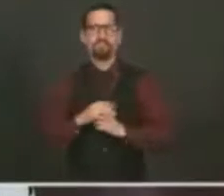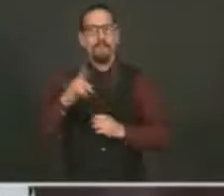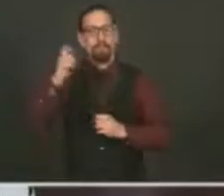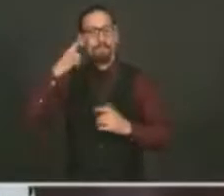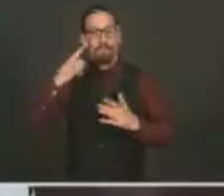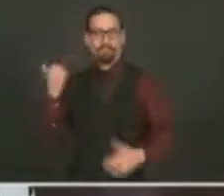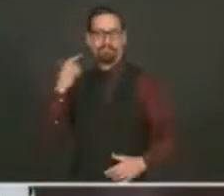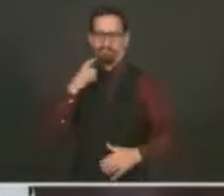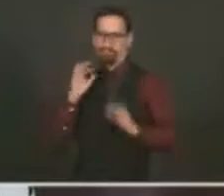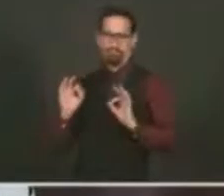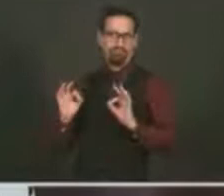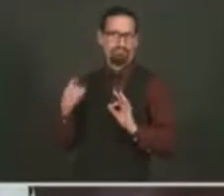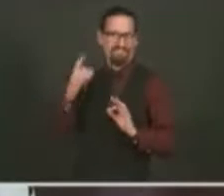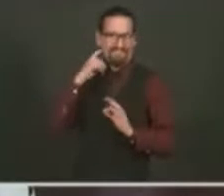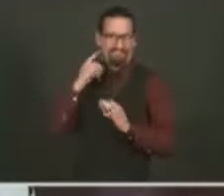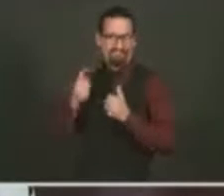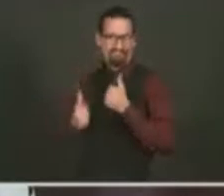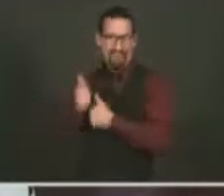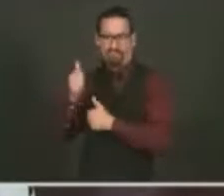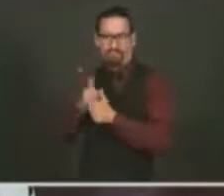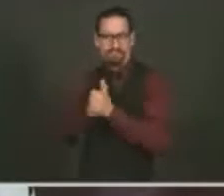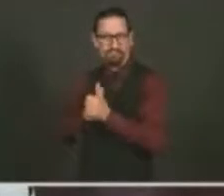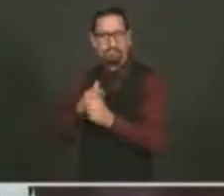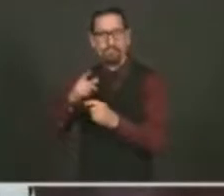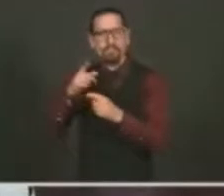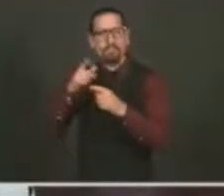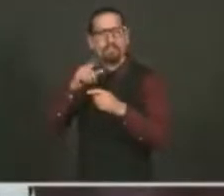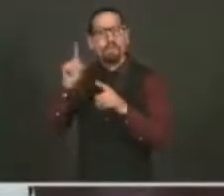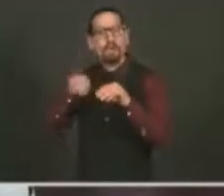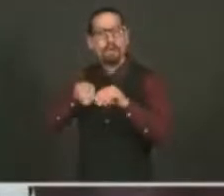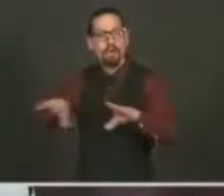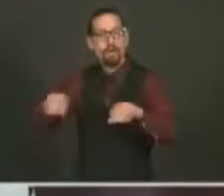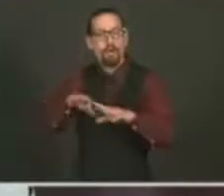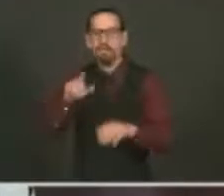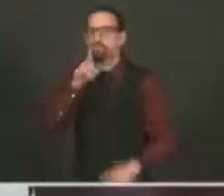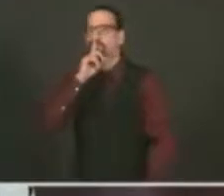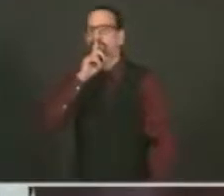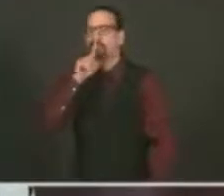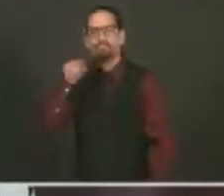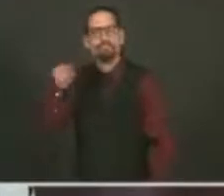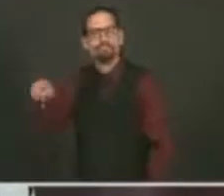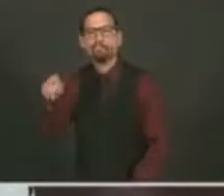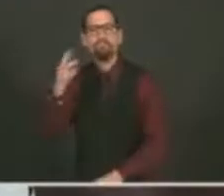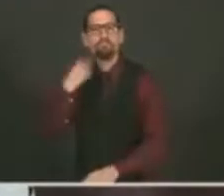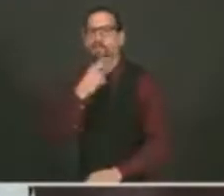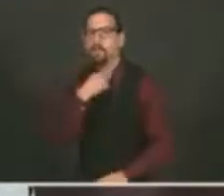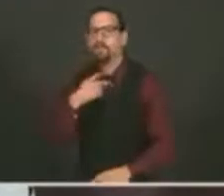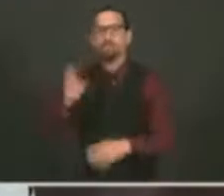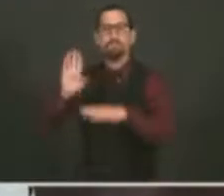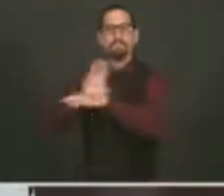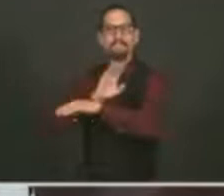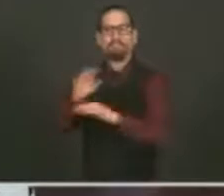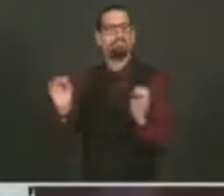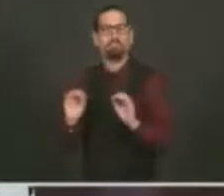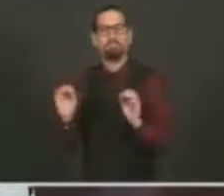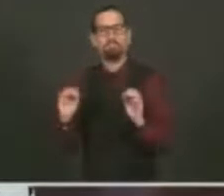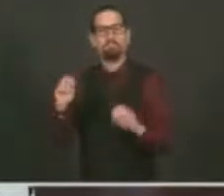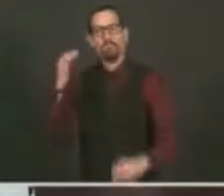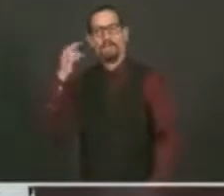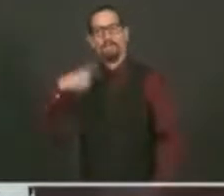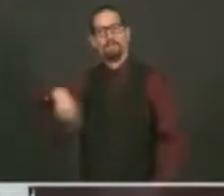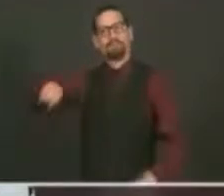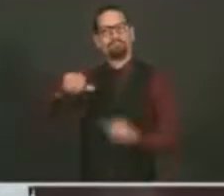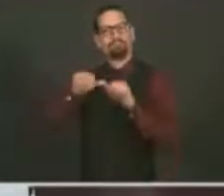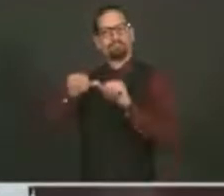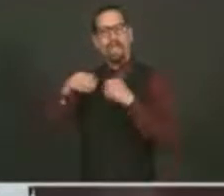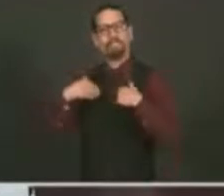of our spread is not happening in the retail and business community because of the structure